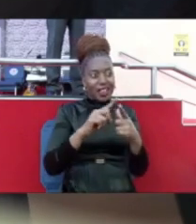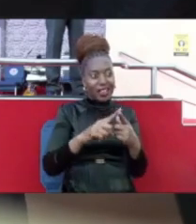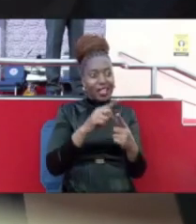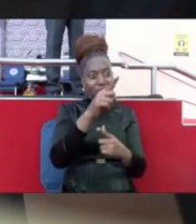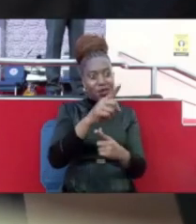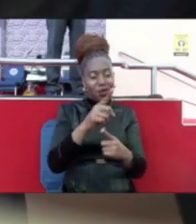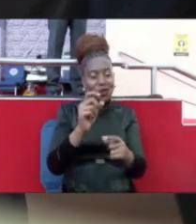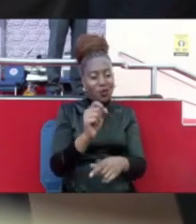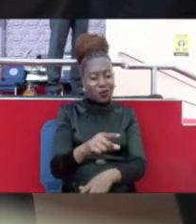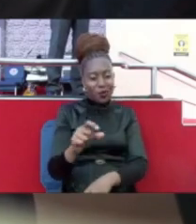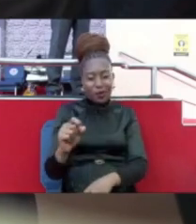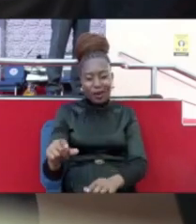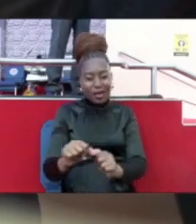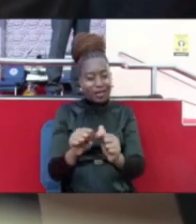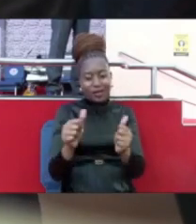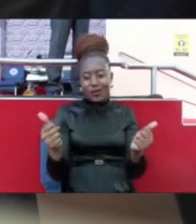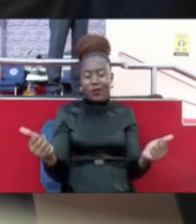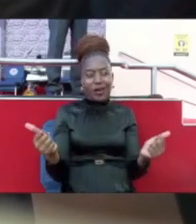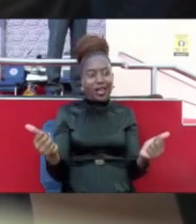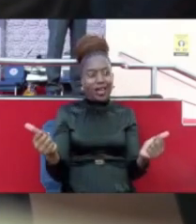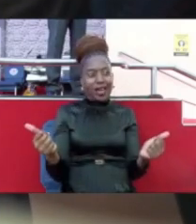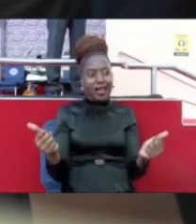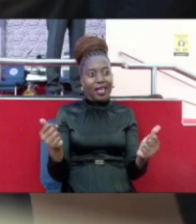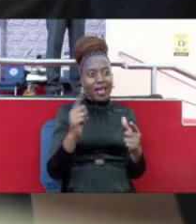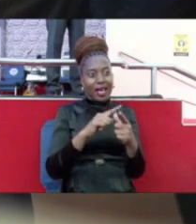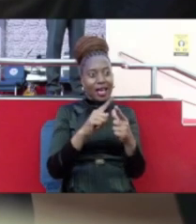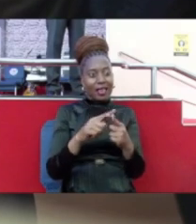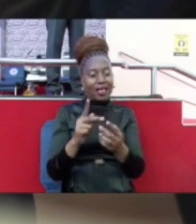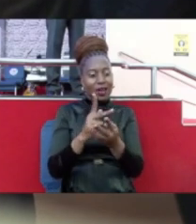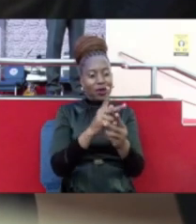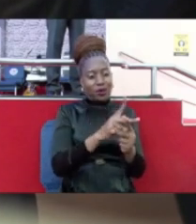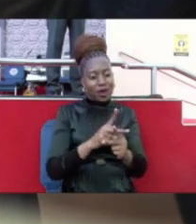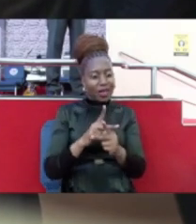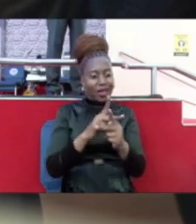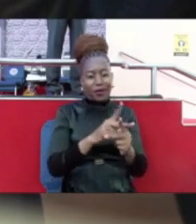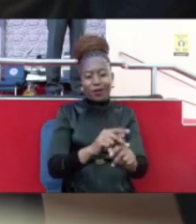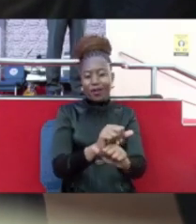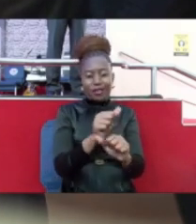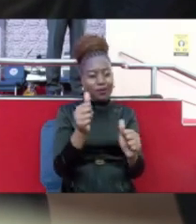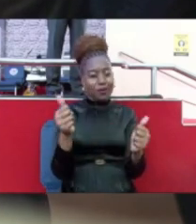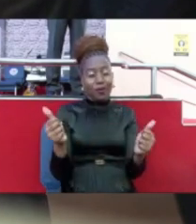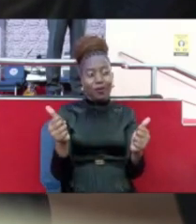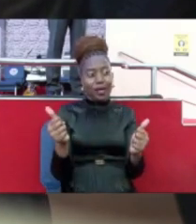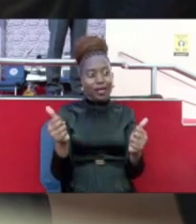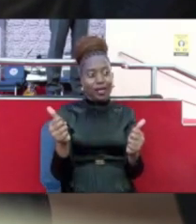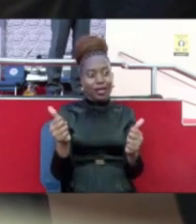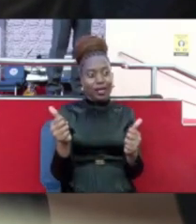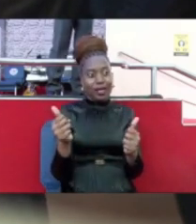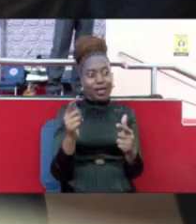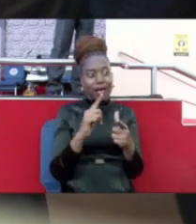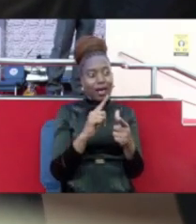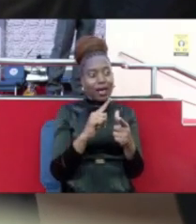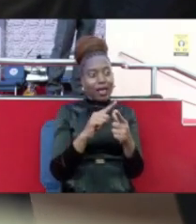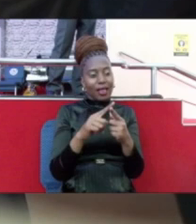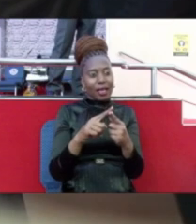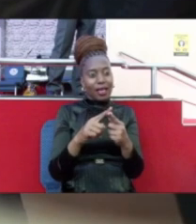well. Na ukapanda vizuri. And it's been cared for properly. Na ikashughulikiwa vizuri. And it's as tall as me. Ikawa